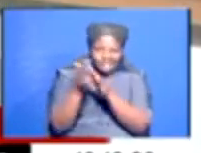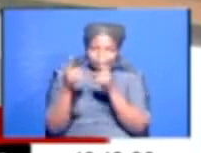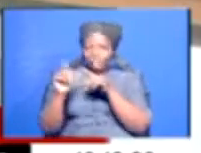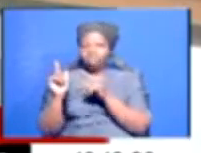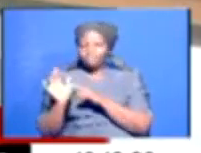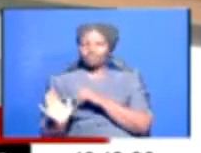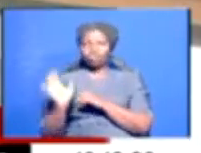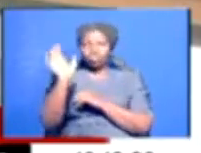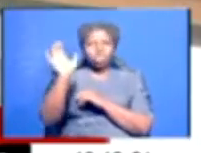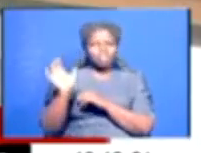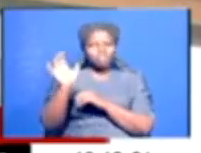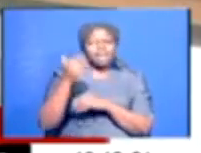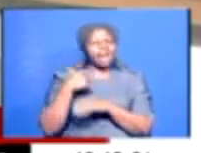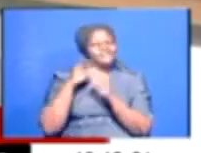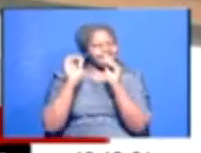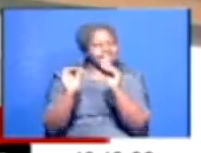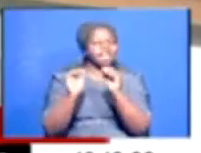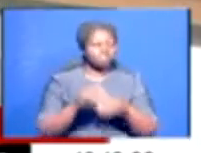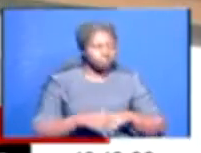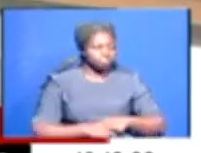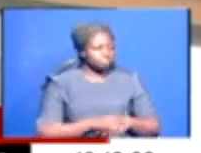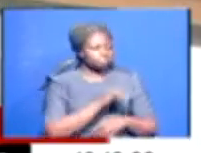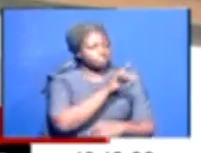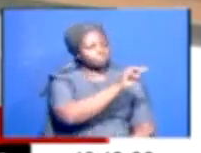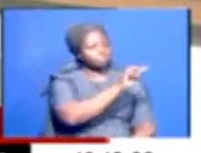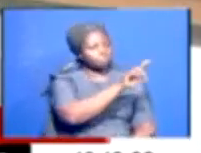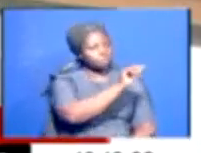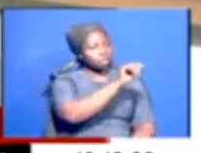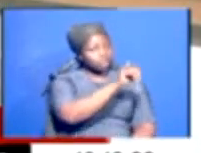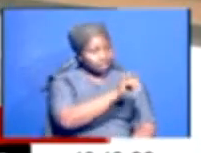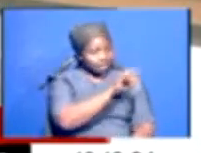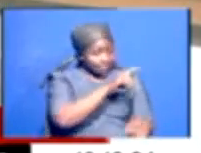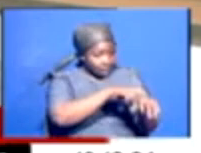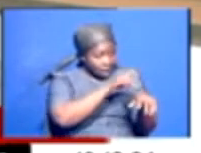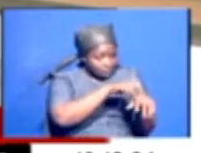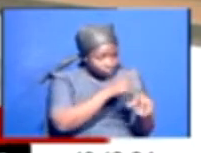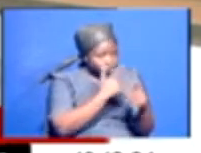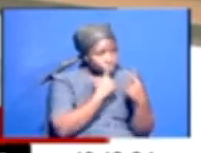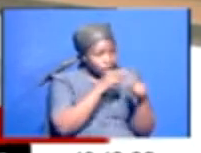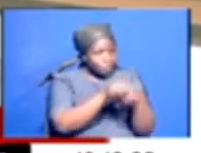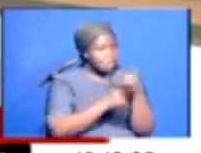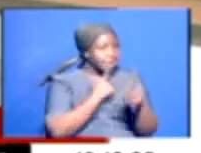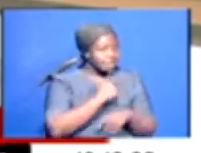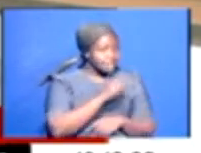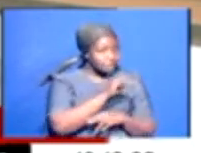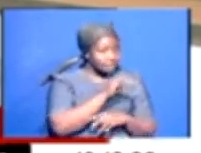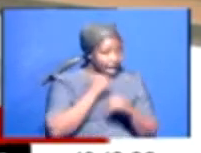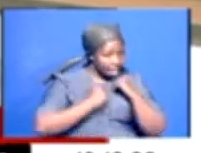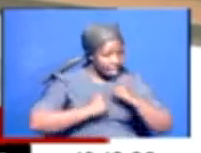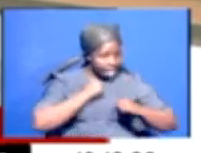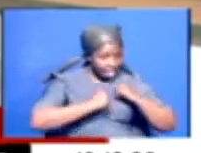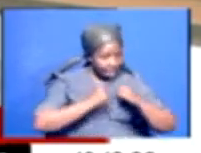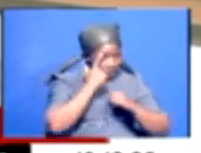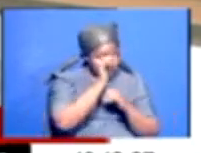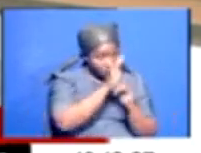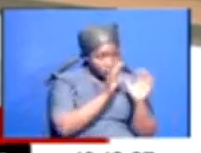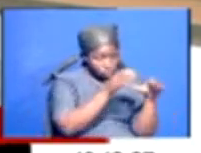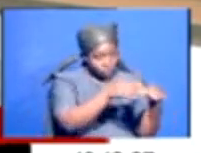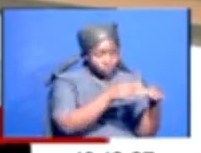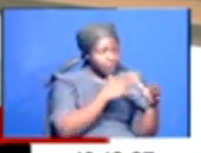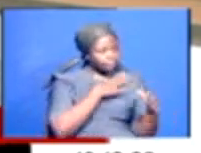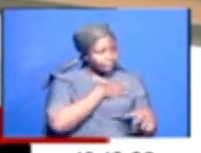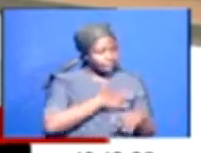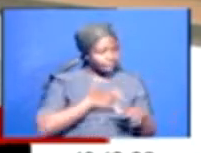now, Mutai. Yes. When it comes to sprinting up for your class, yes, just take us through